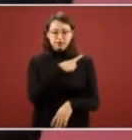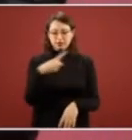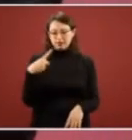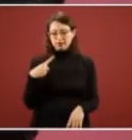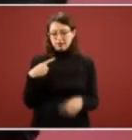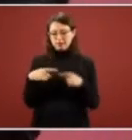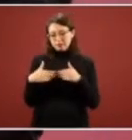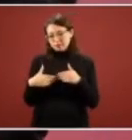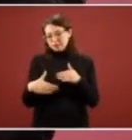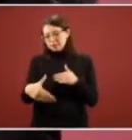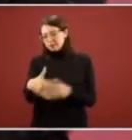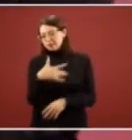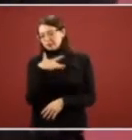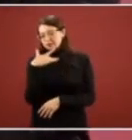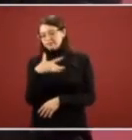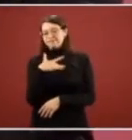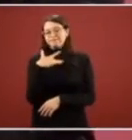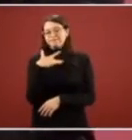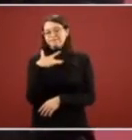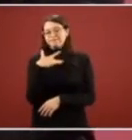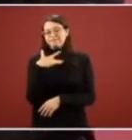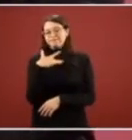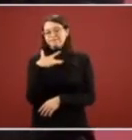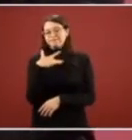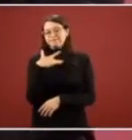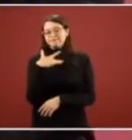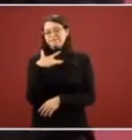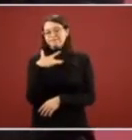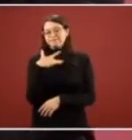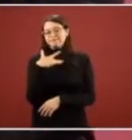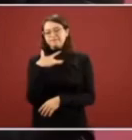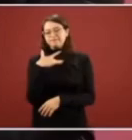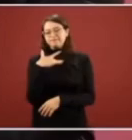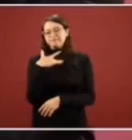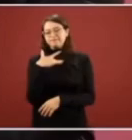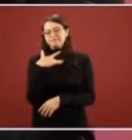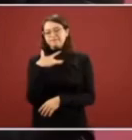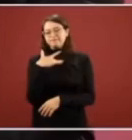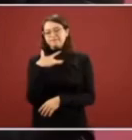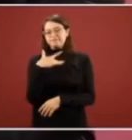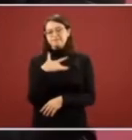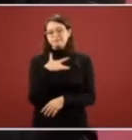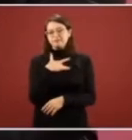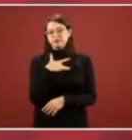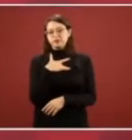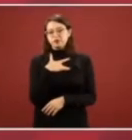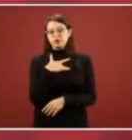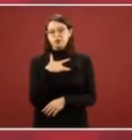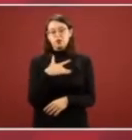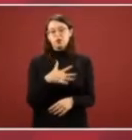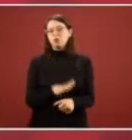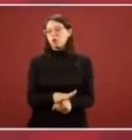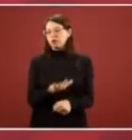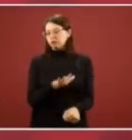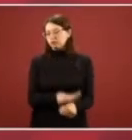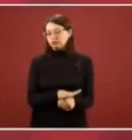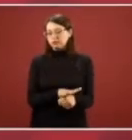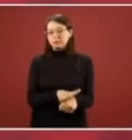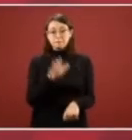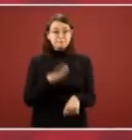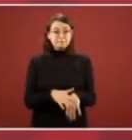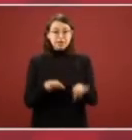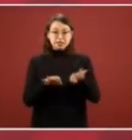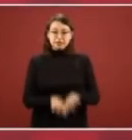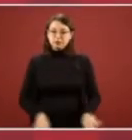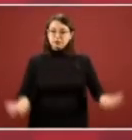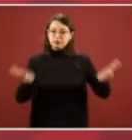es que lo más importante is that what is most important de todo of everything es